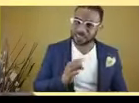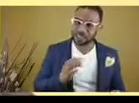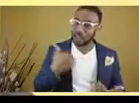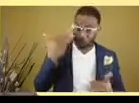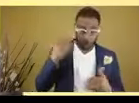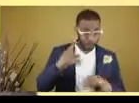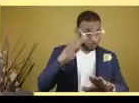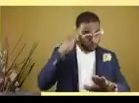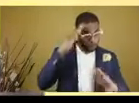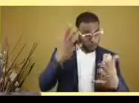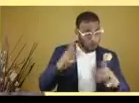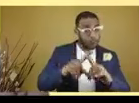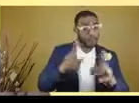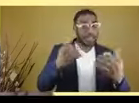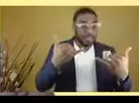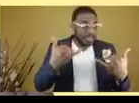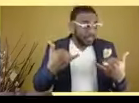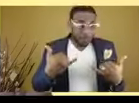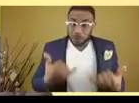knew this, but today